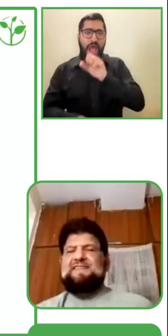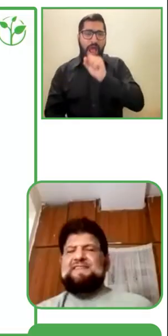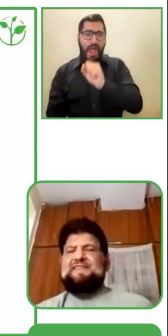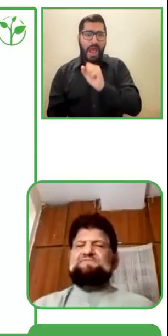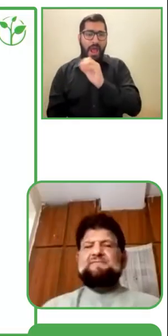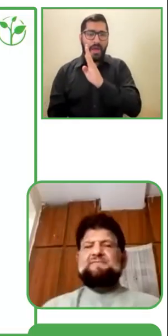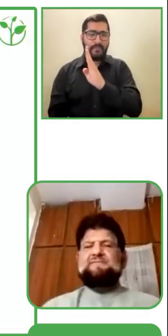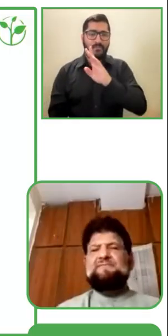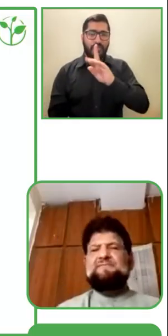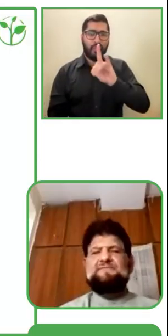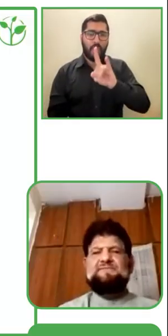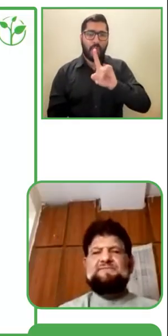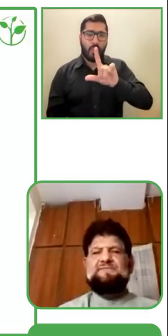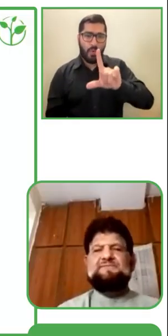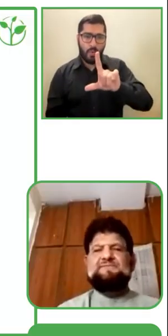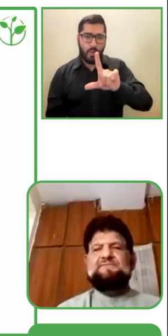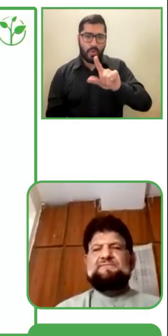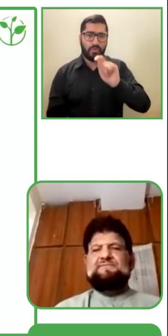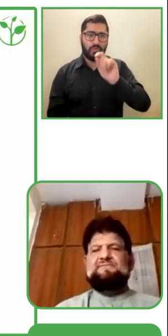Afghanistan.